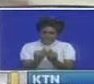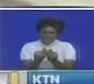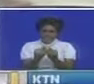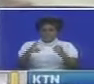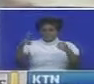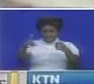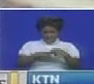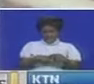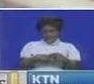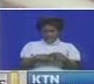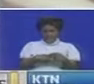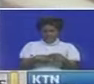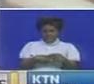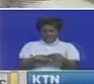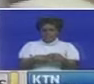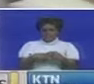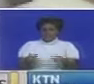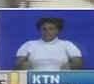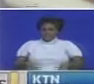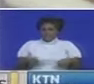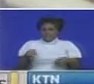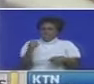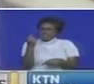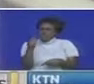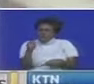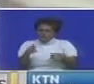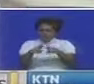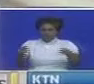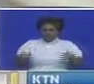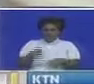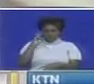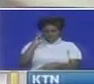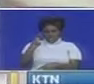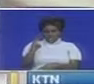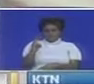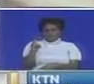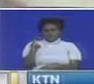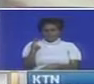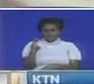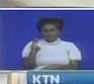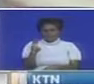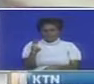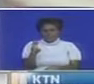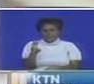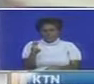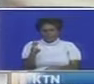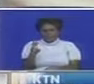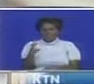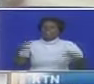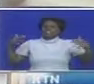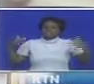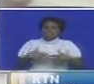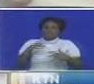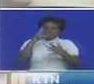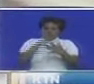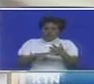seven. And they were living in that small room that you saw us all feeling. But what was shocking was